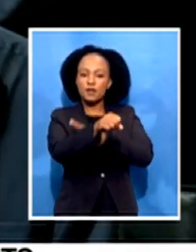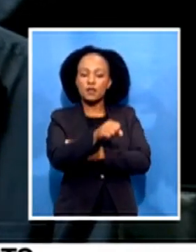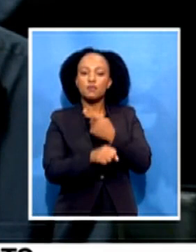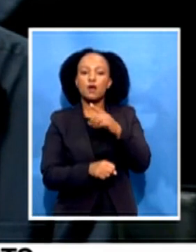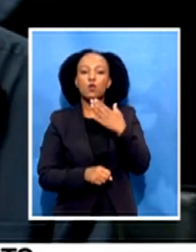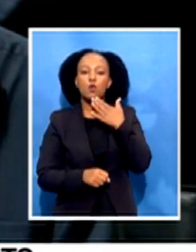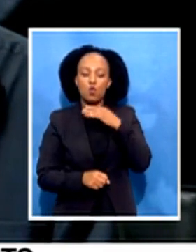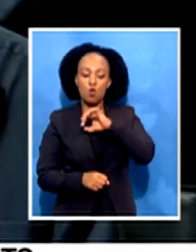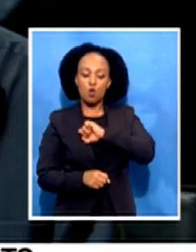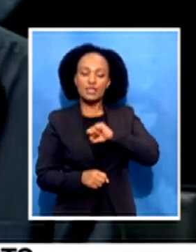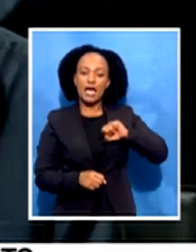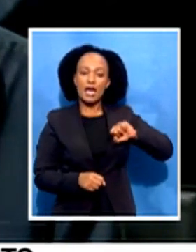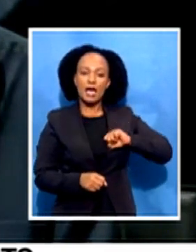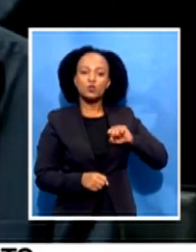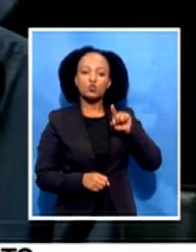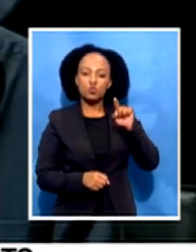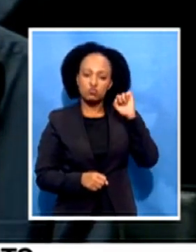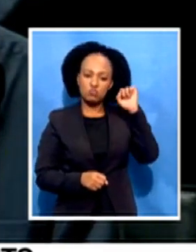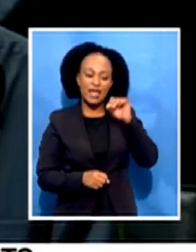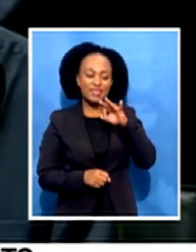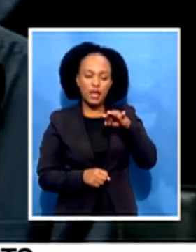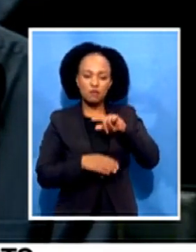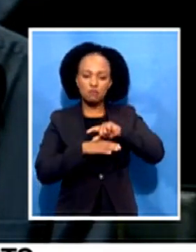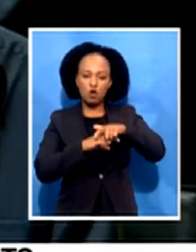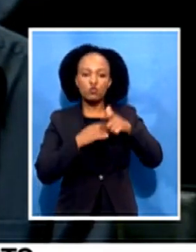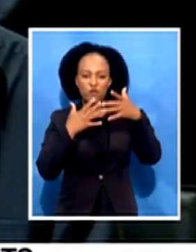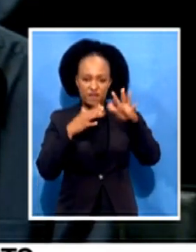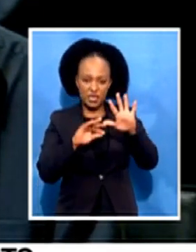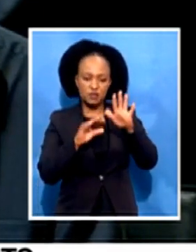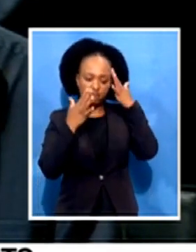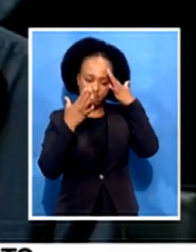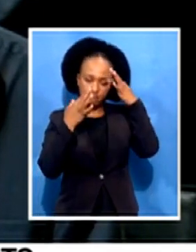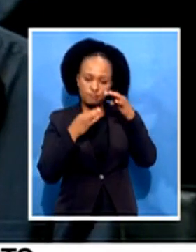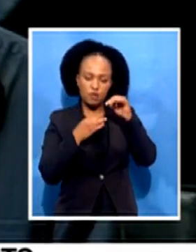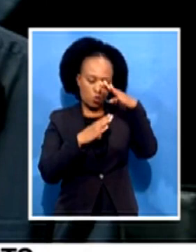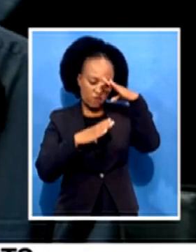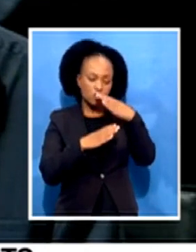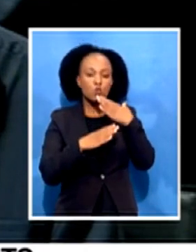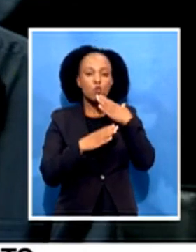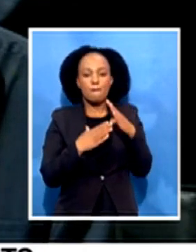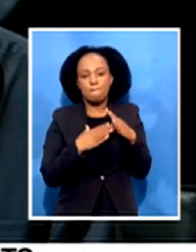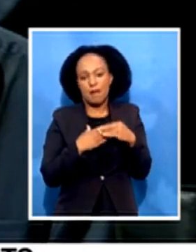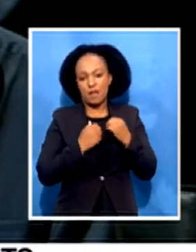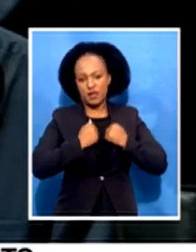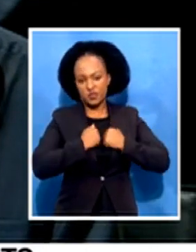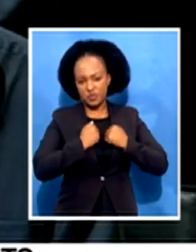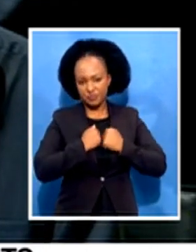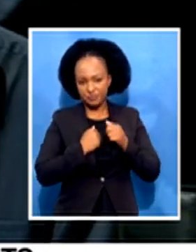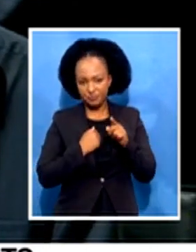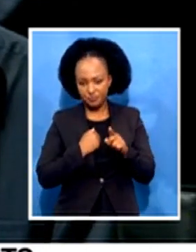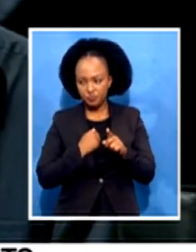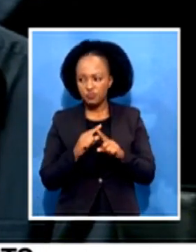However, we recognize and note that alongside the solid advances that we are making are